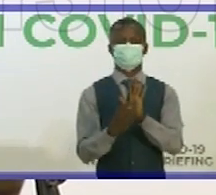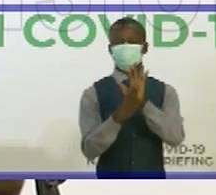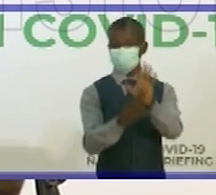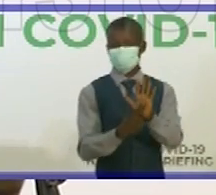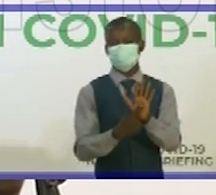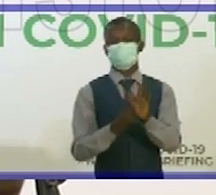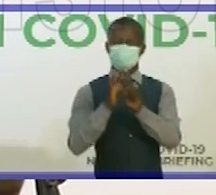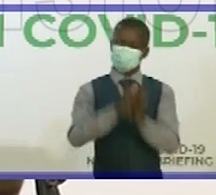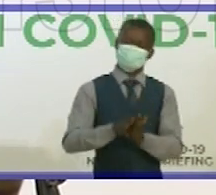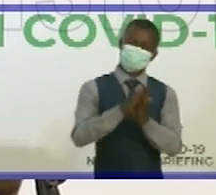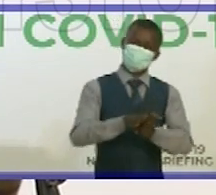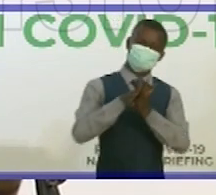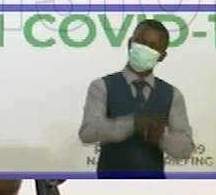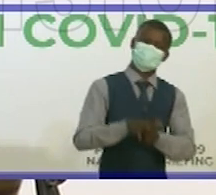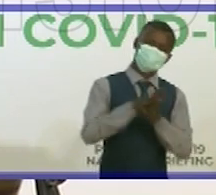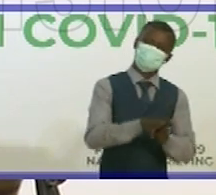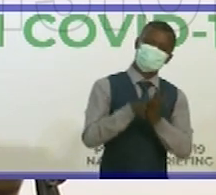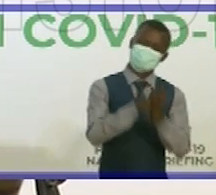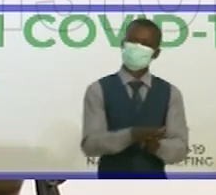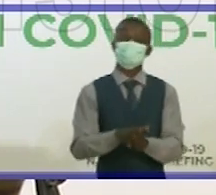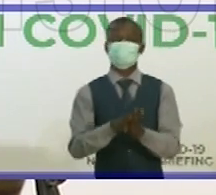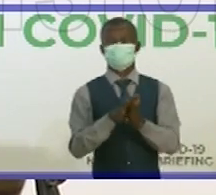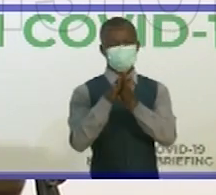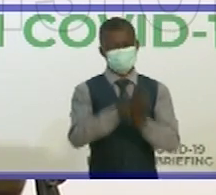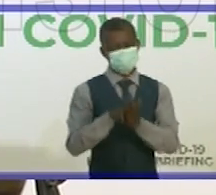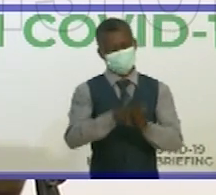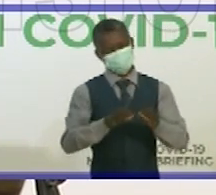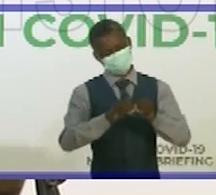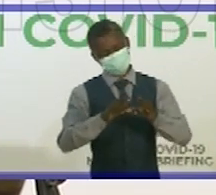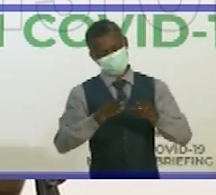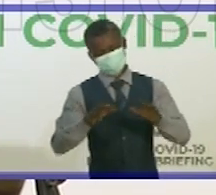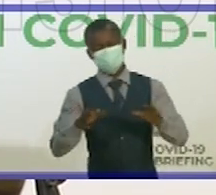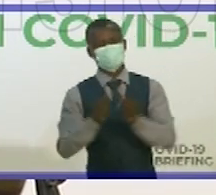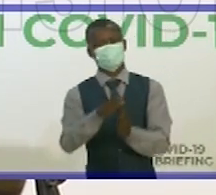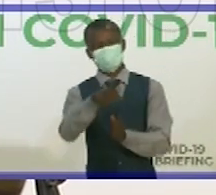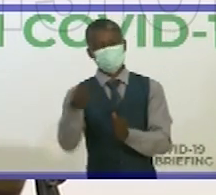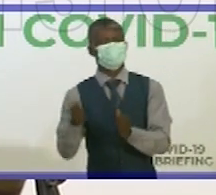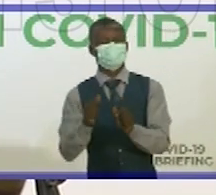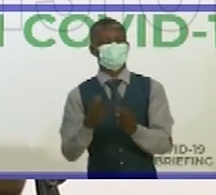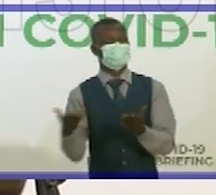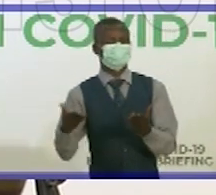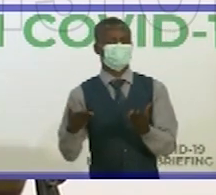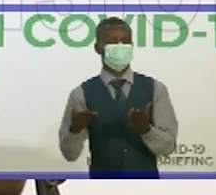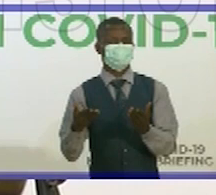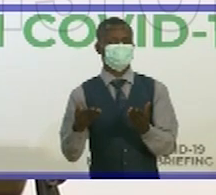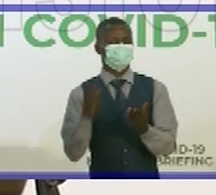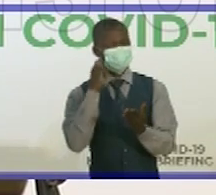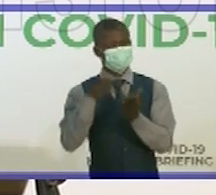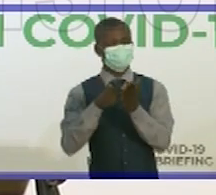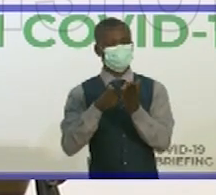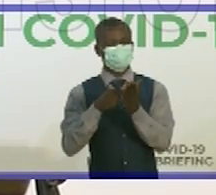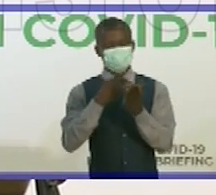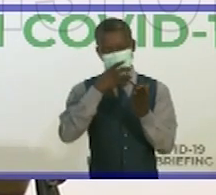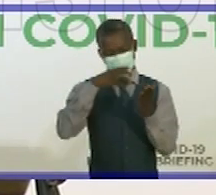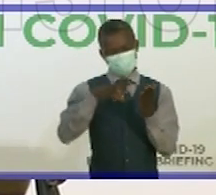of the initial infections, the pressure of transmission thereafter, and several other factors. If humidity or temperature plays